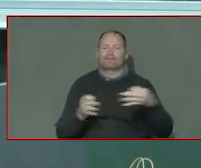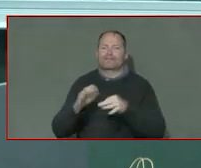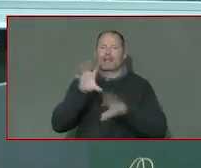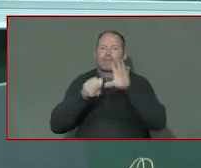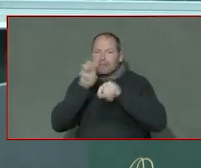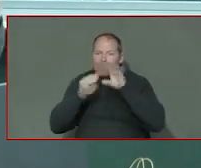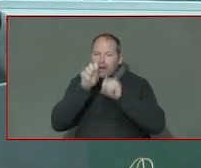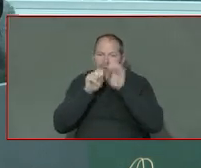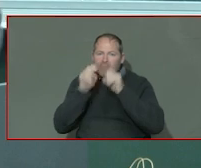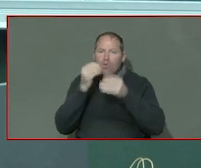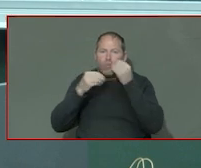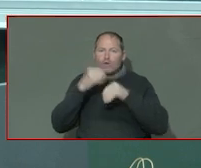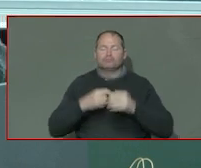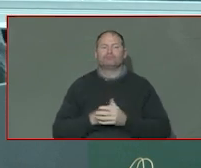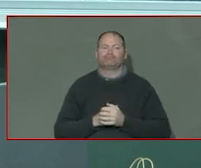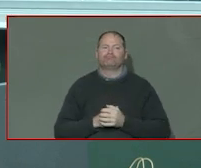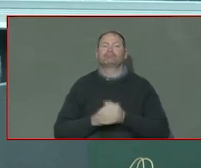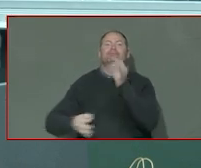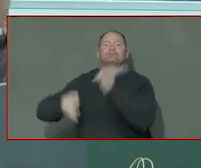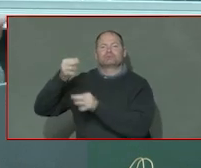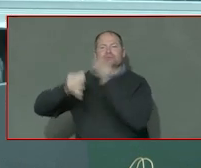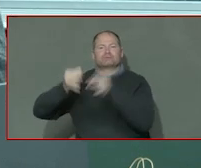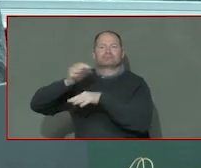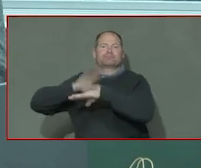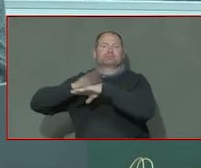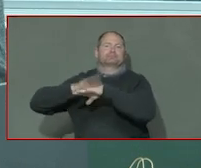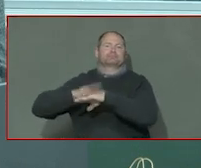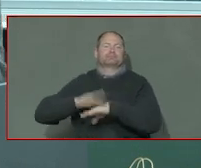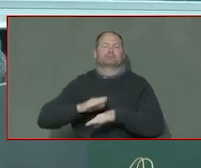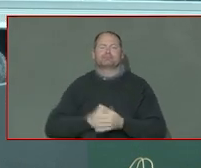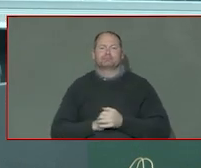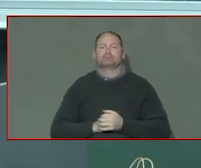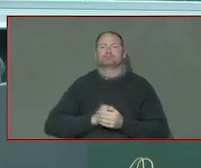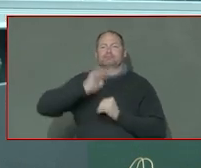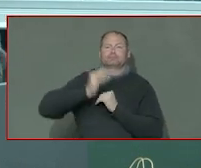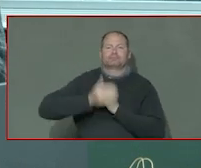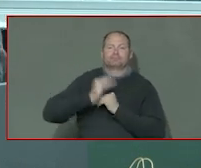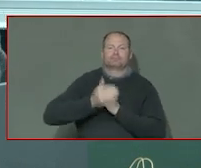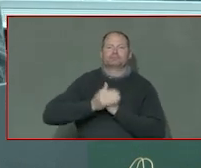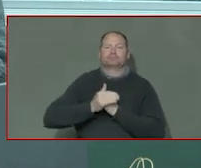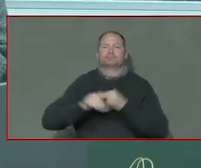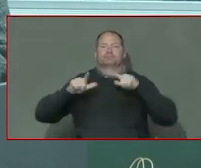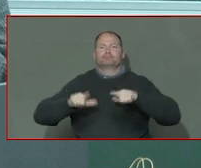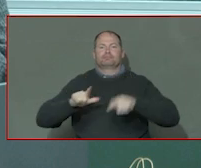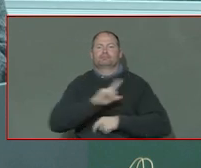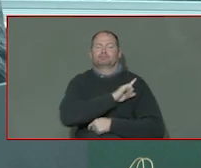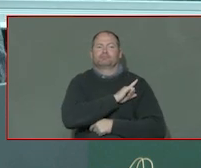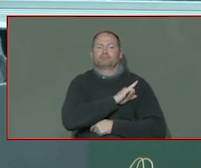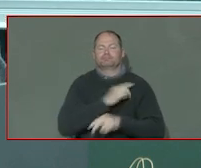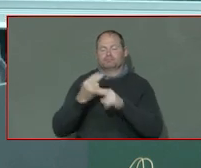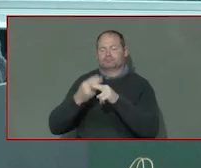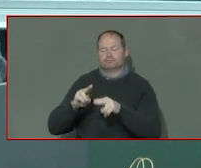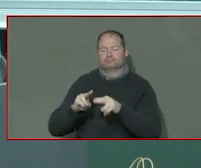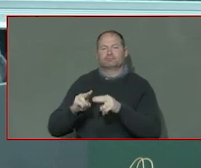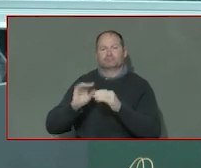water. So explain, go and see what they have. And also less protection. Why? In an amniotic egg, we have